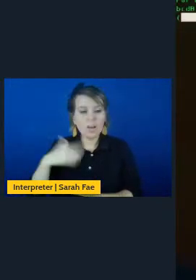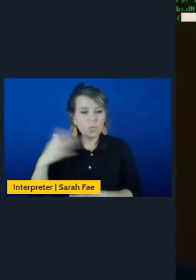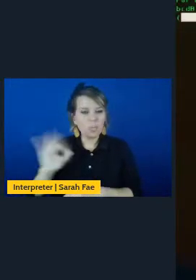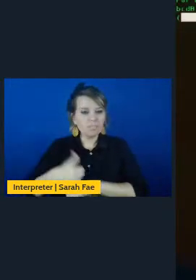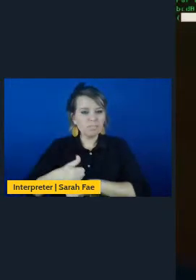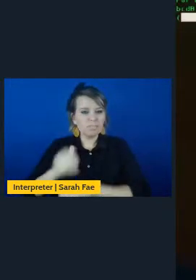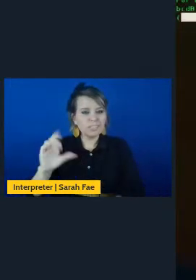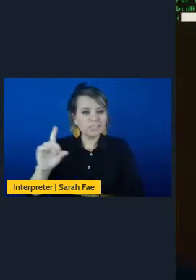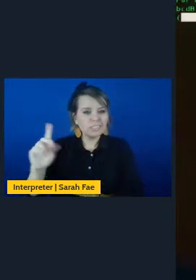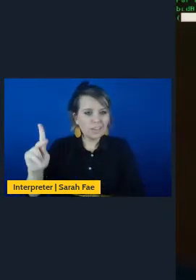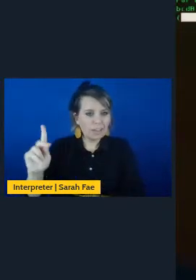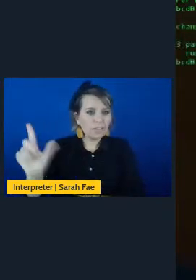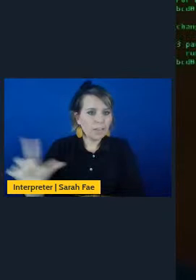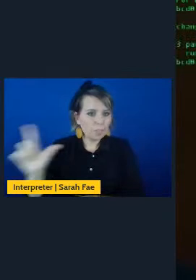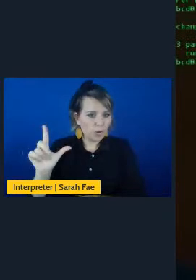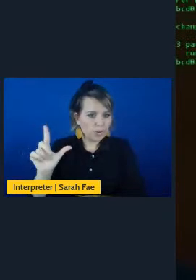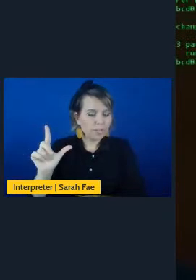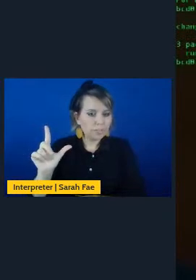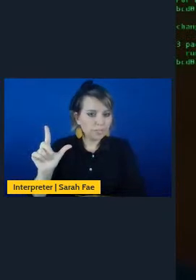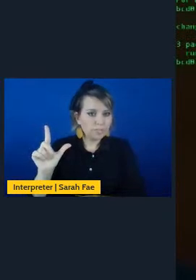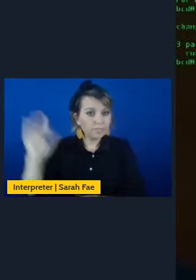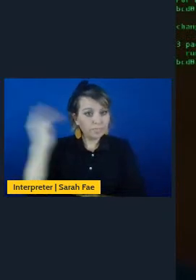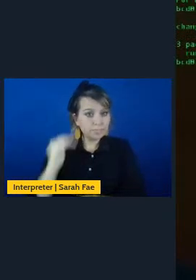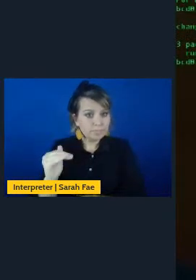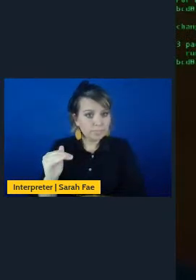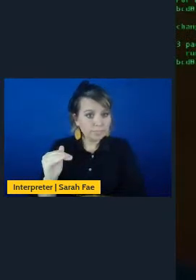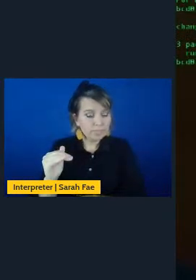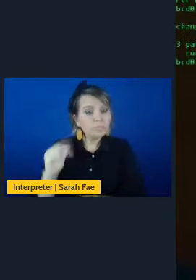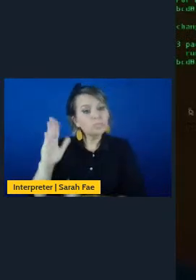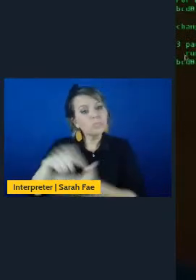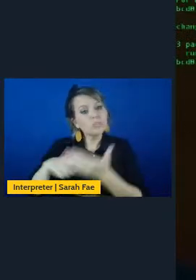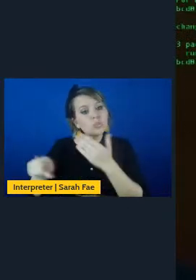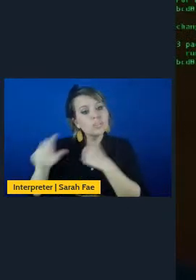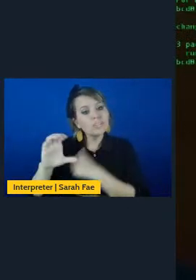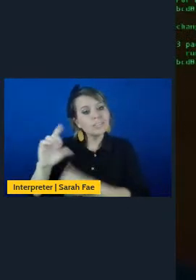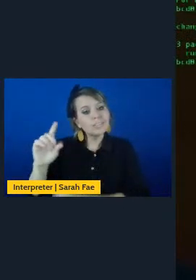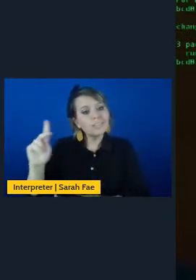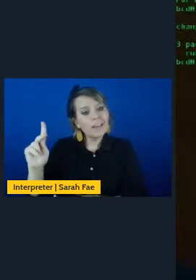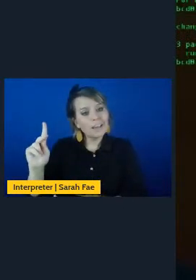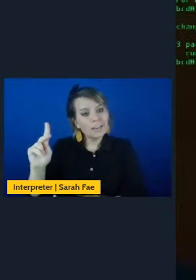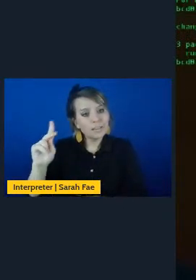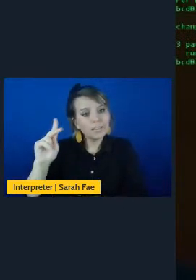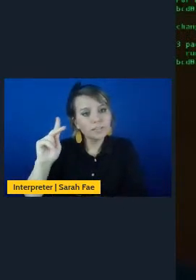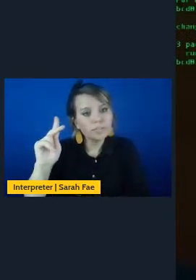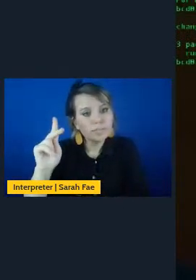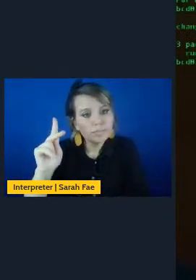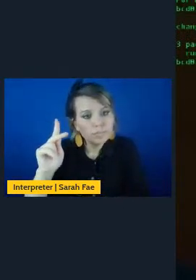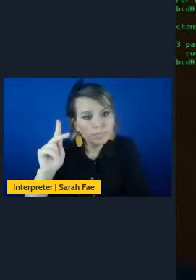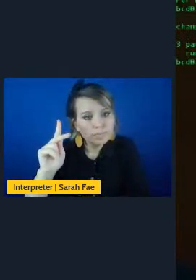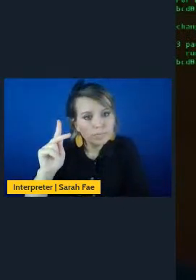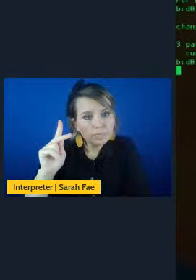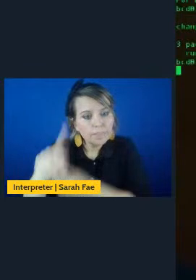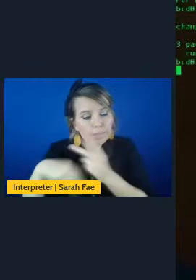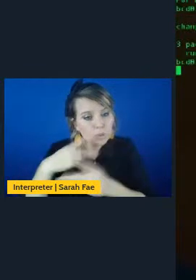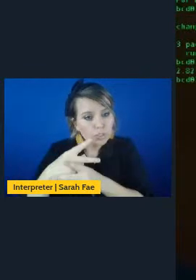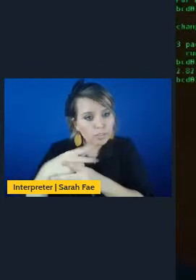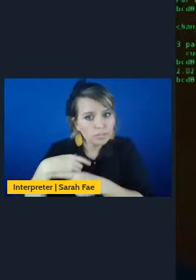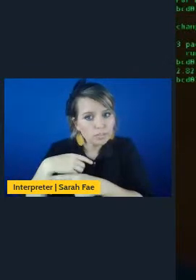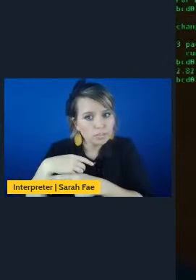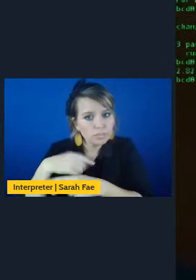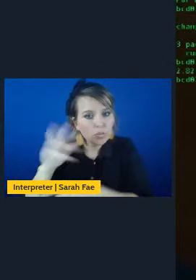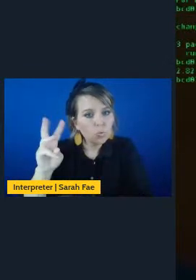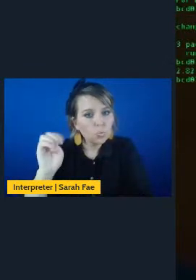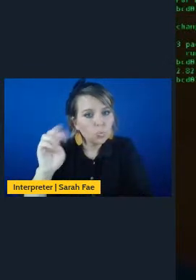CDK library. So next up, we're going to check the CDK version. So let's take a look and check the CDK